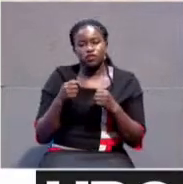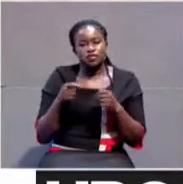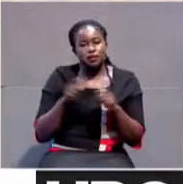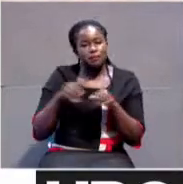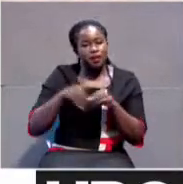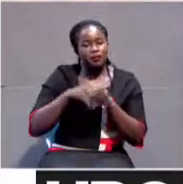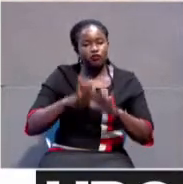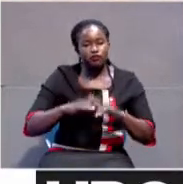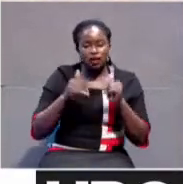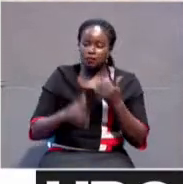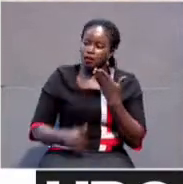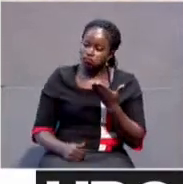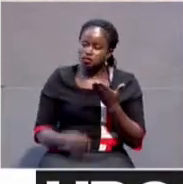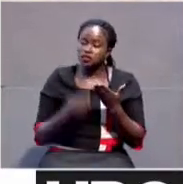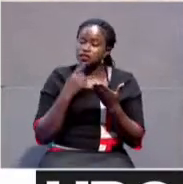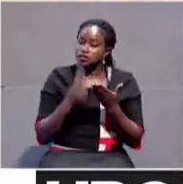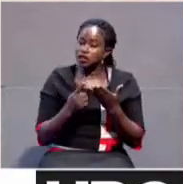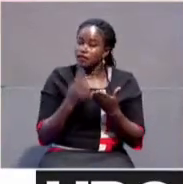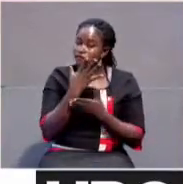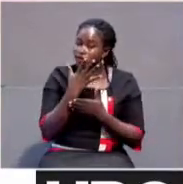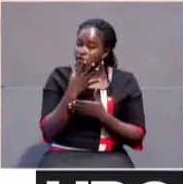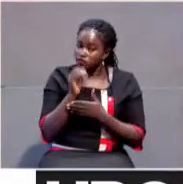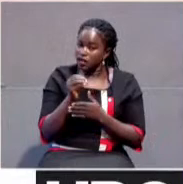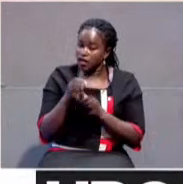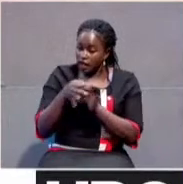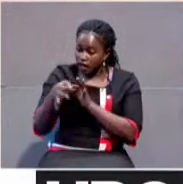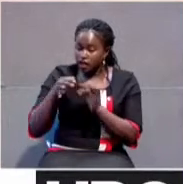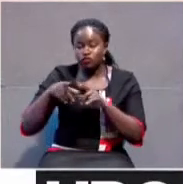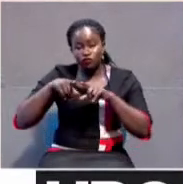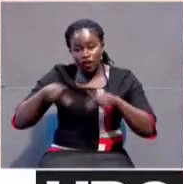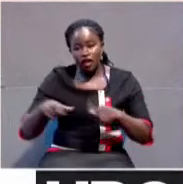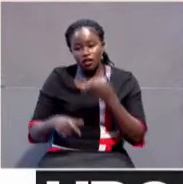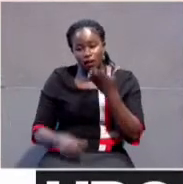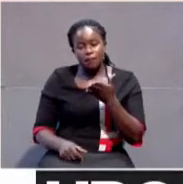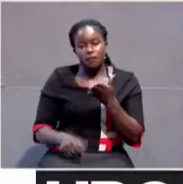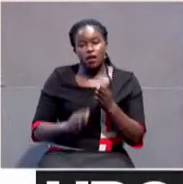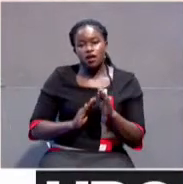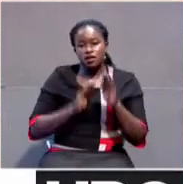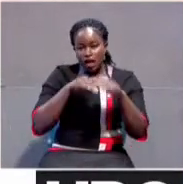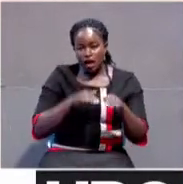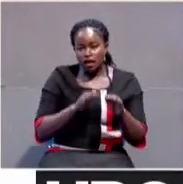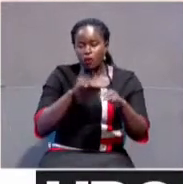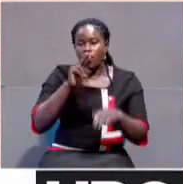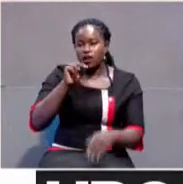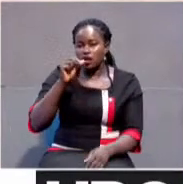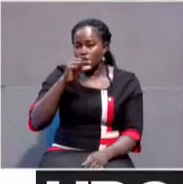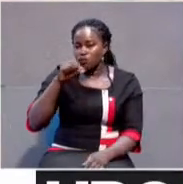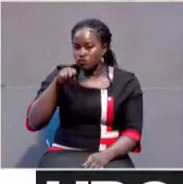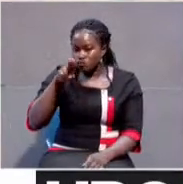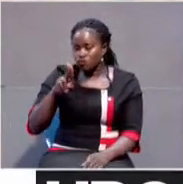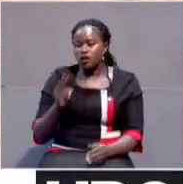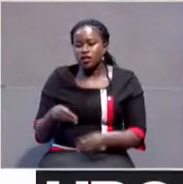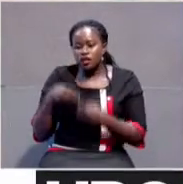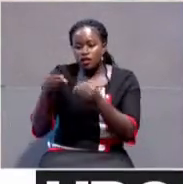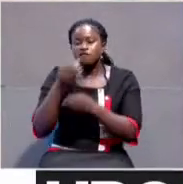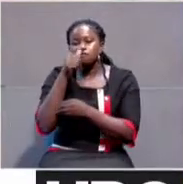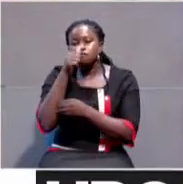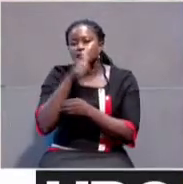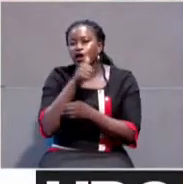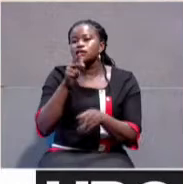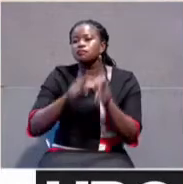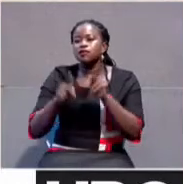County, asserts that about 50 acres of the land in Naguru Nakawa Estate were allocated to private